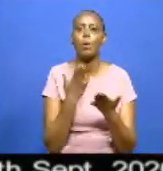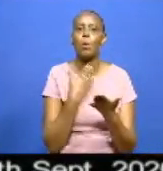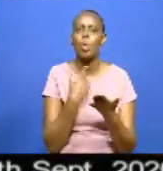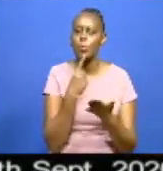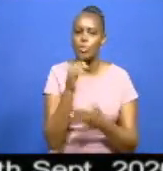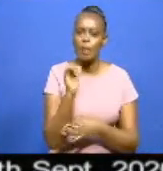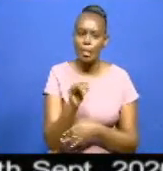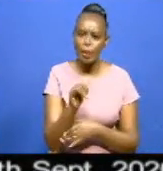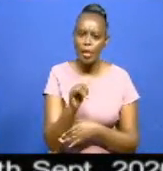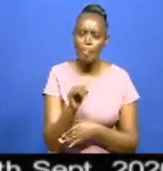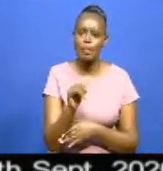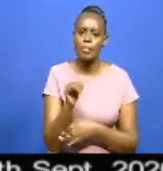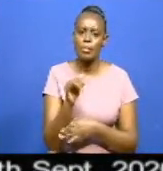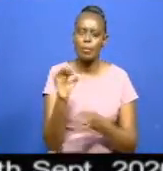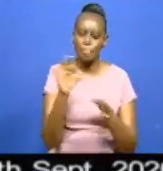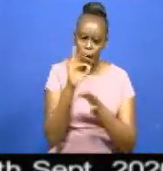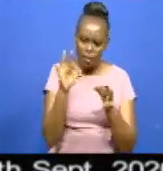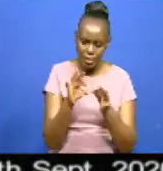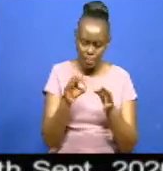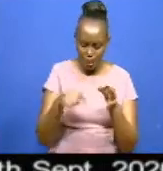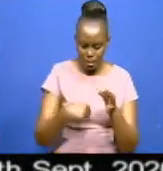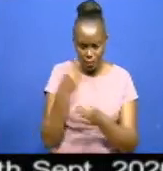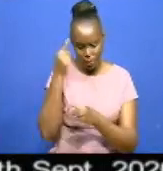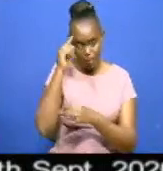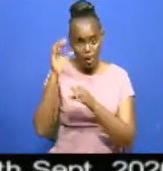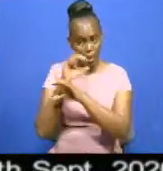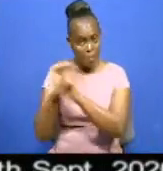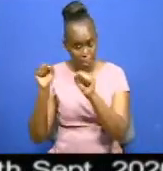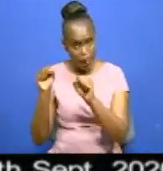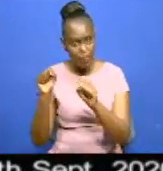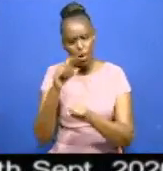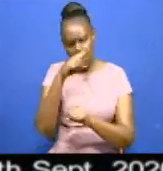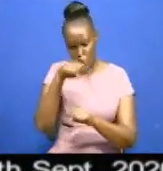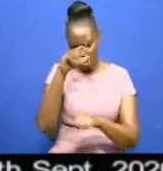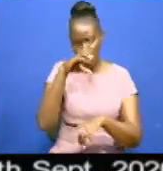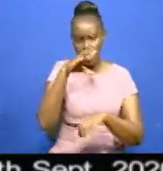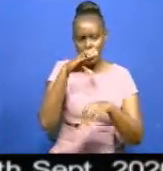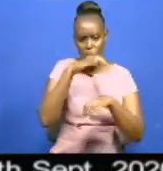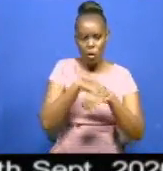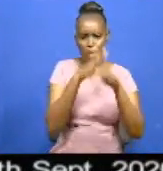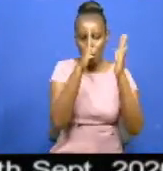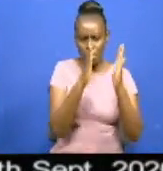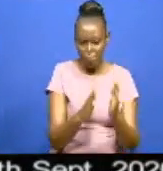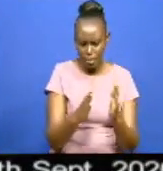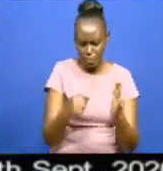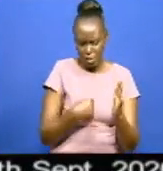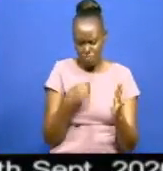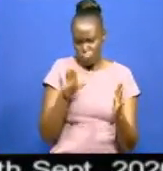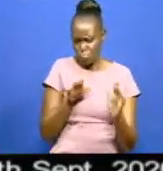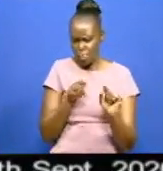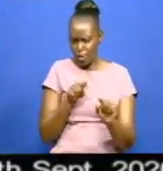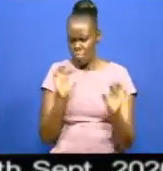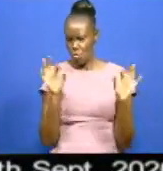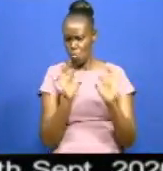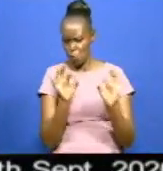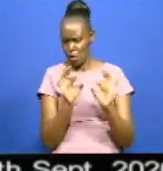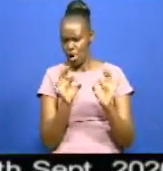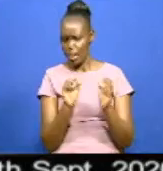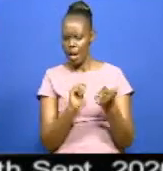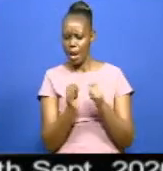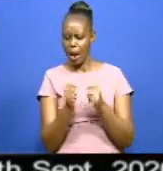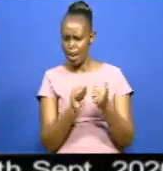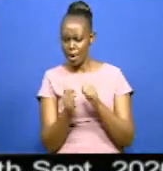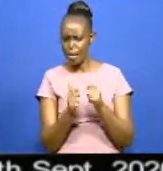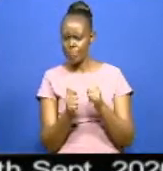say here categorically that I think the president got the right person. In fact, this lady, I was wondering why she has been acting